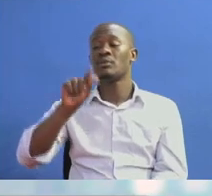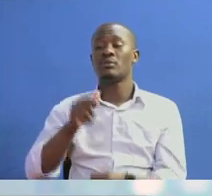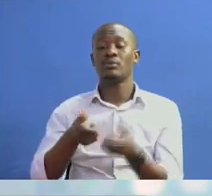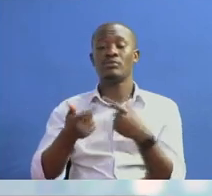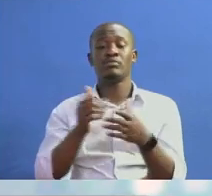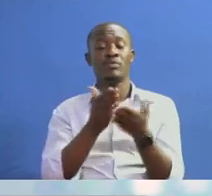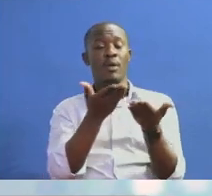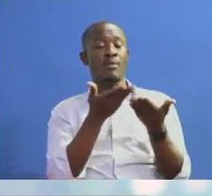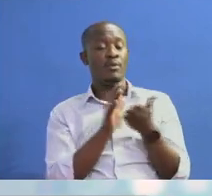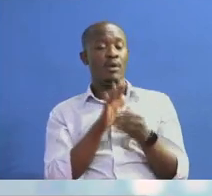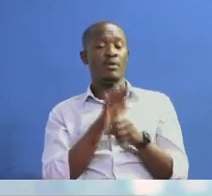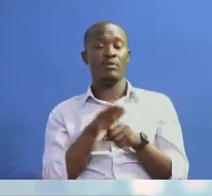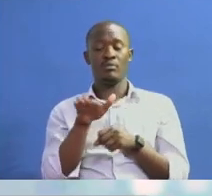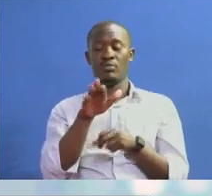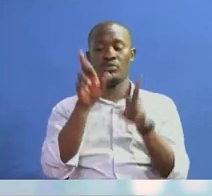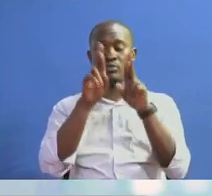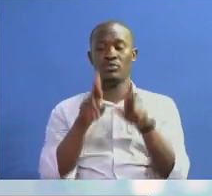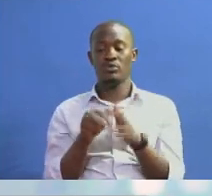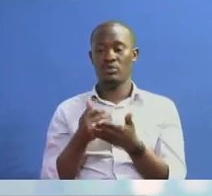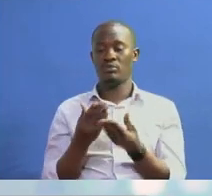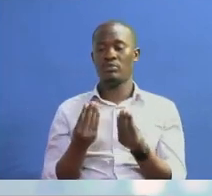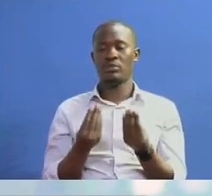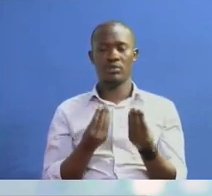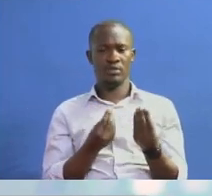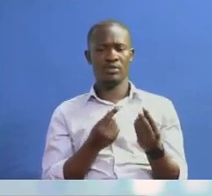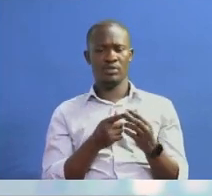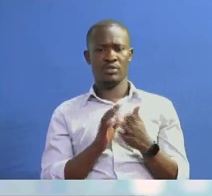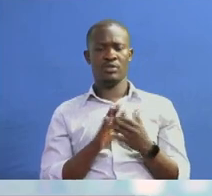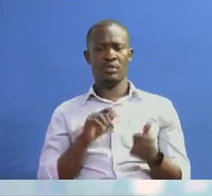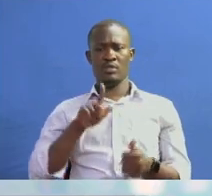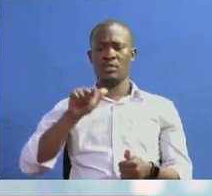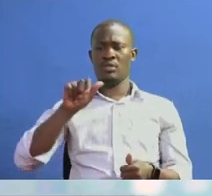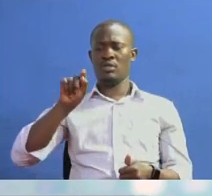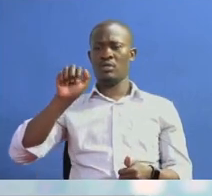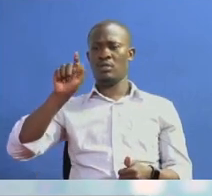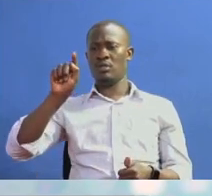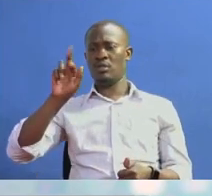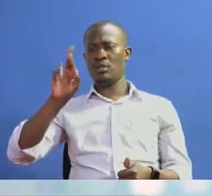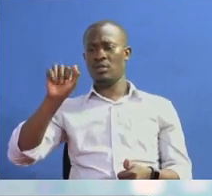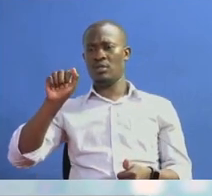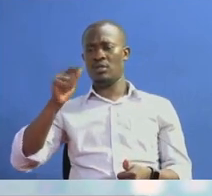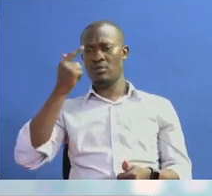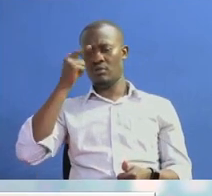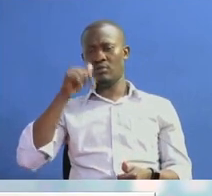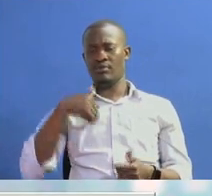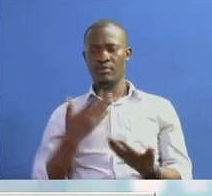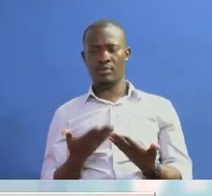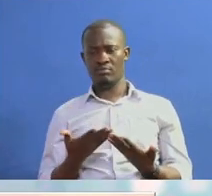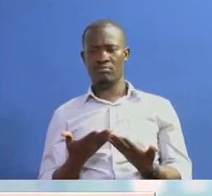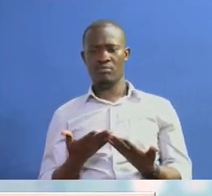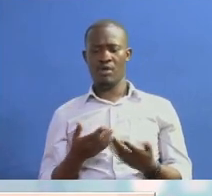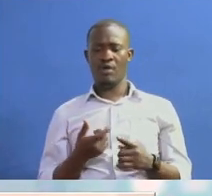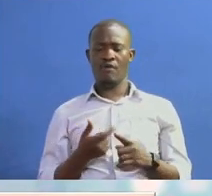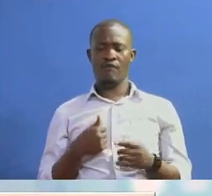regional areas. So it makes it easier. And then the leather space. The leather space actually for ASAL people, people